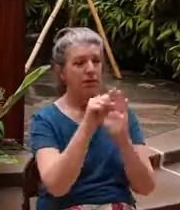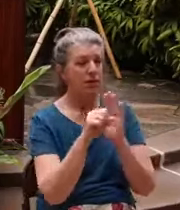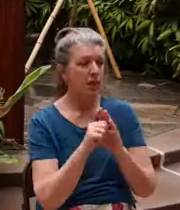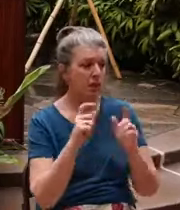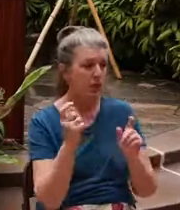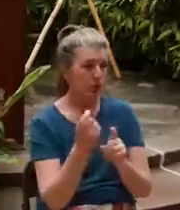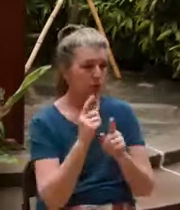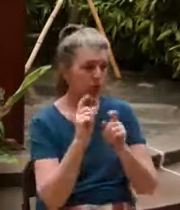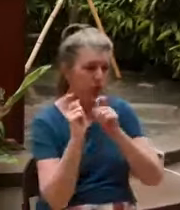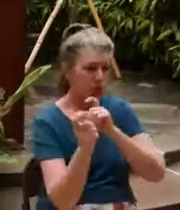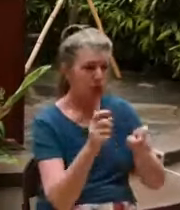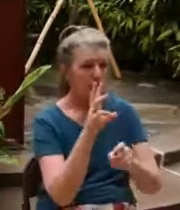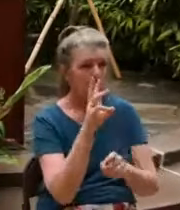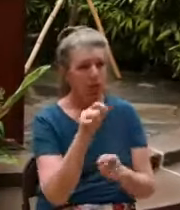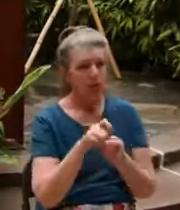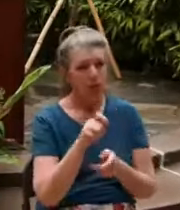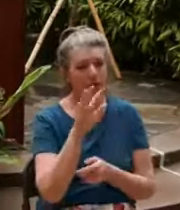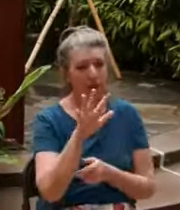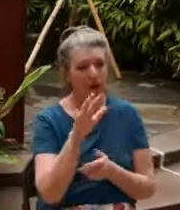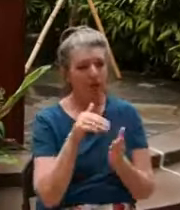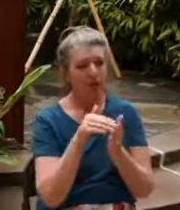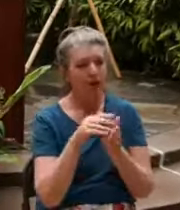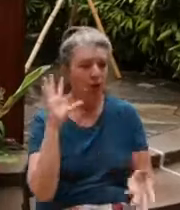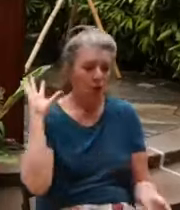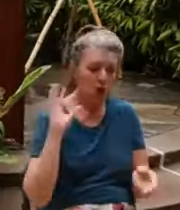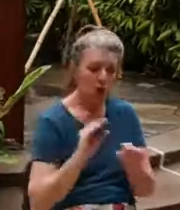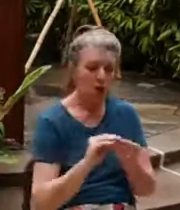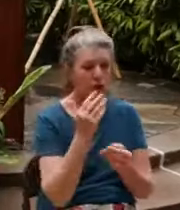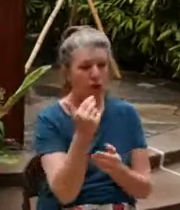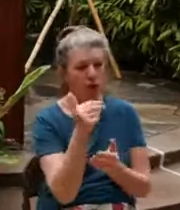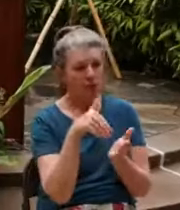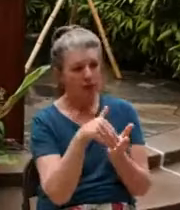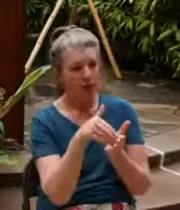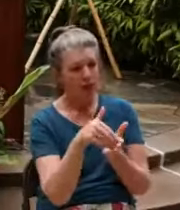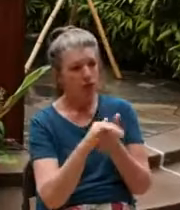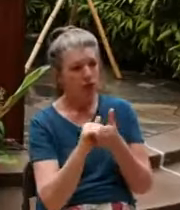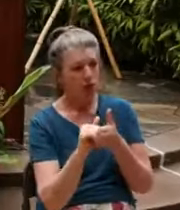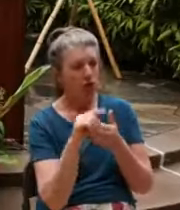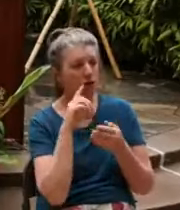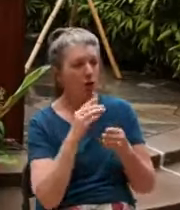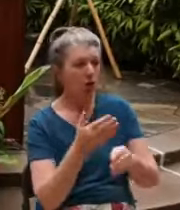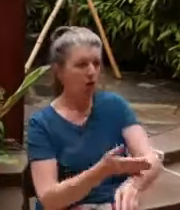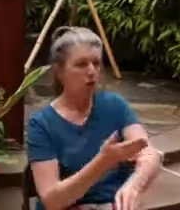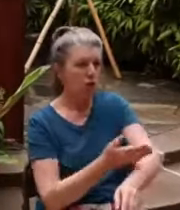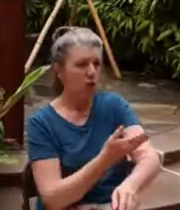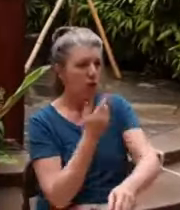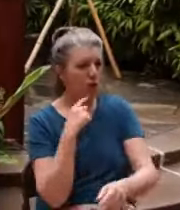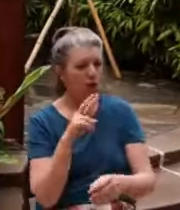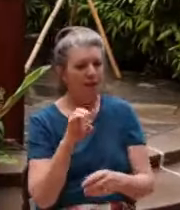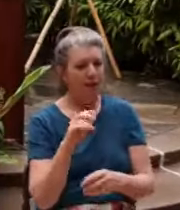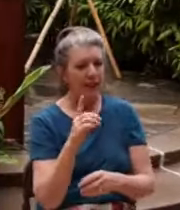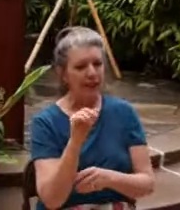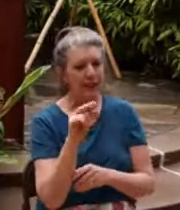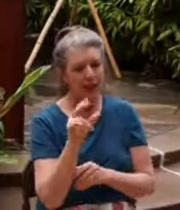of $6.5 million for a total of $13 million in upgrades to the Dina